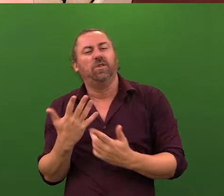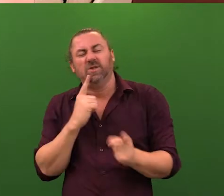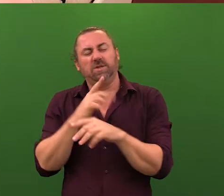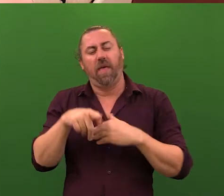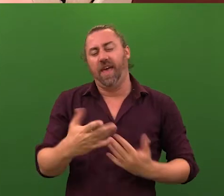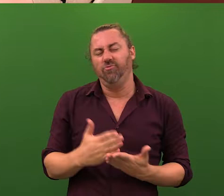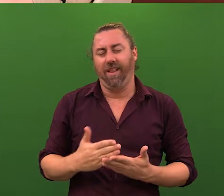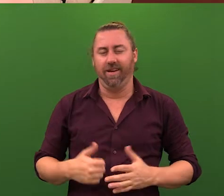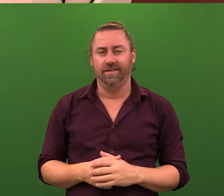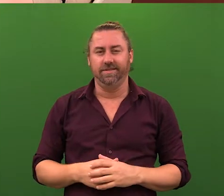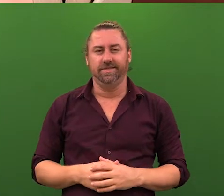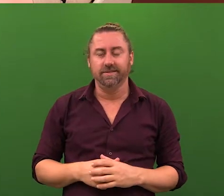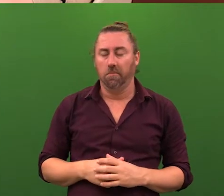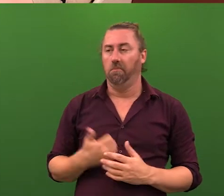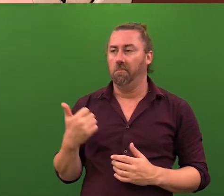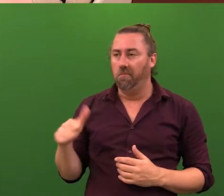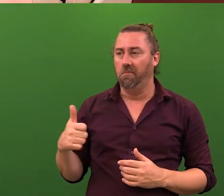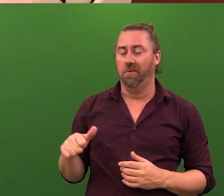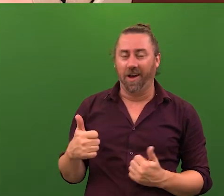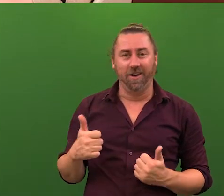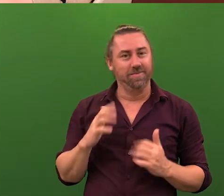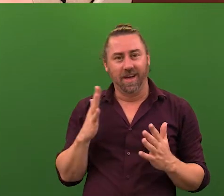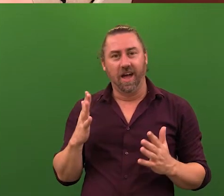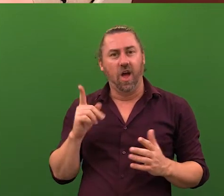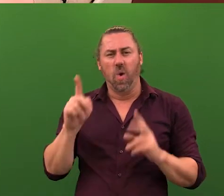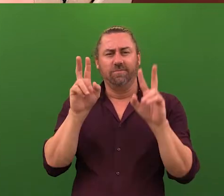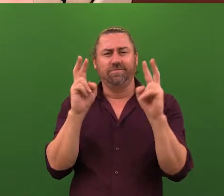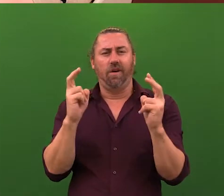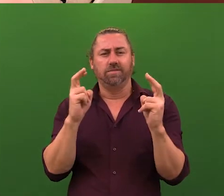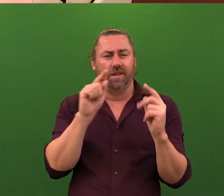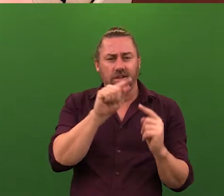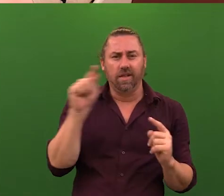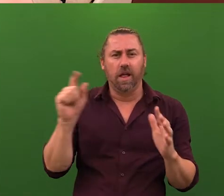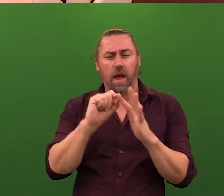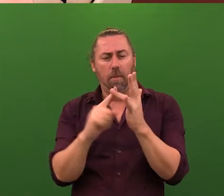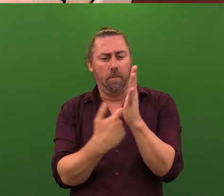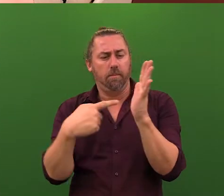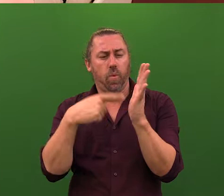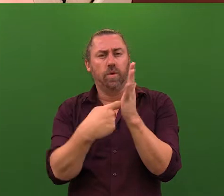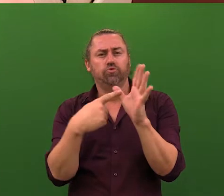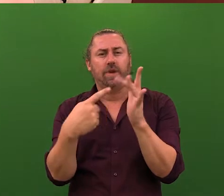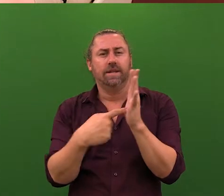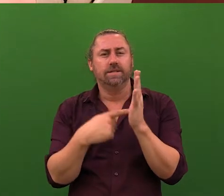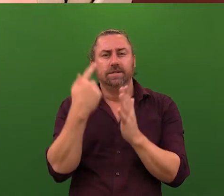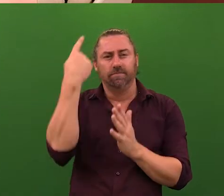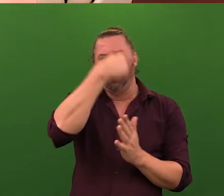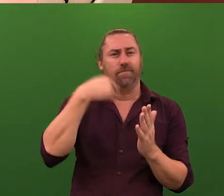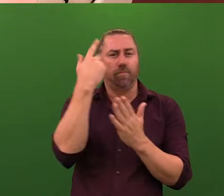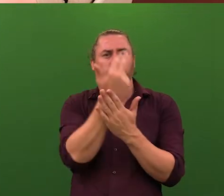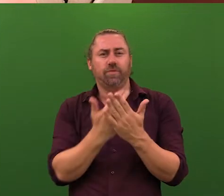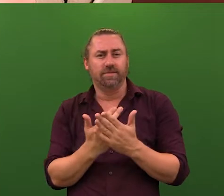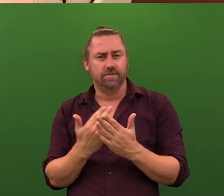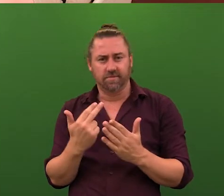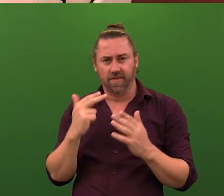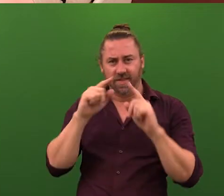about that. Yeah. Absolutely. And I love the titles of some of those portraiture pieces in this series. Can